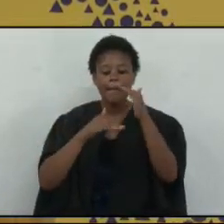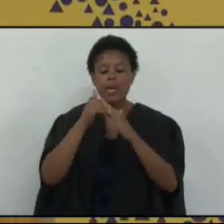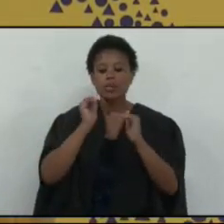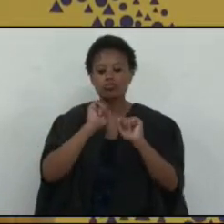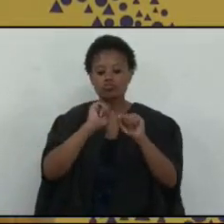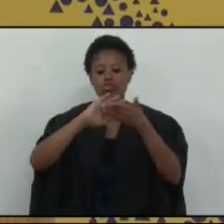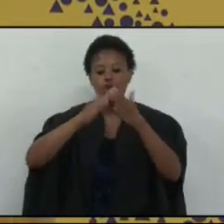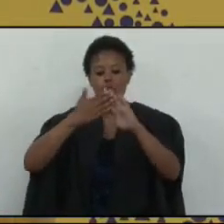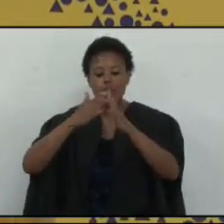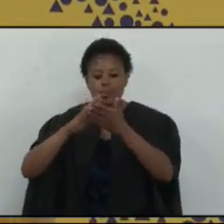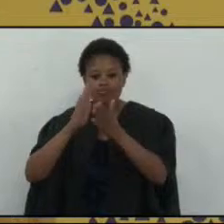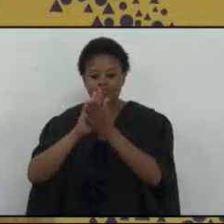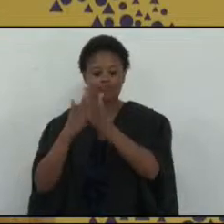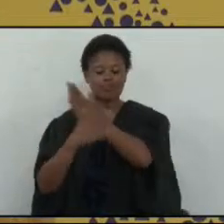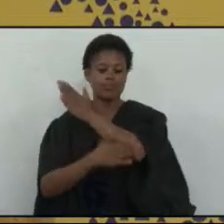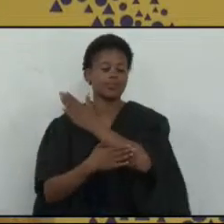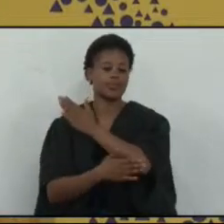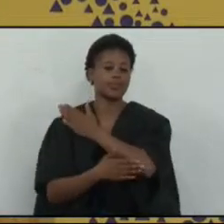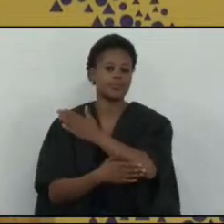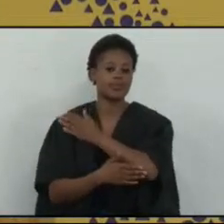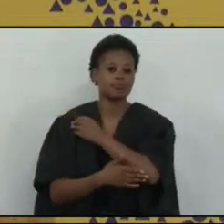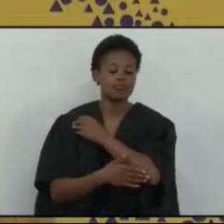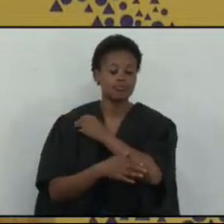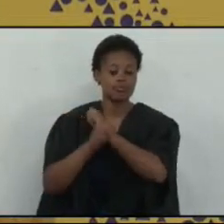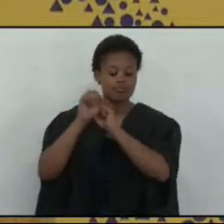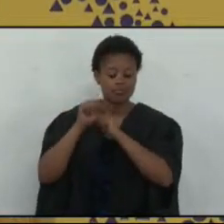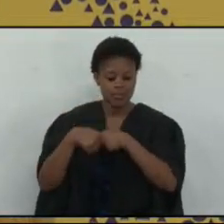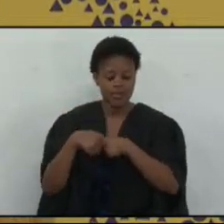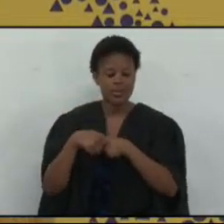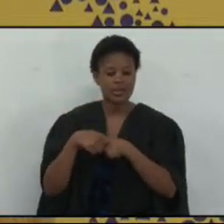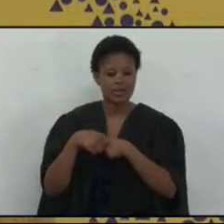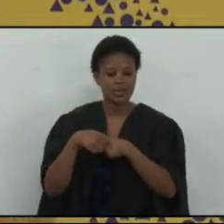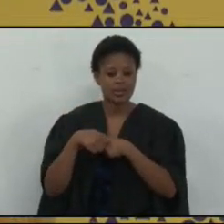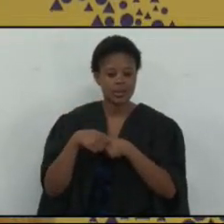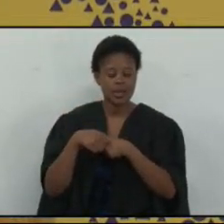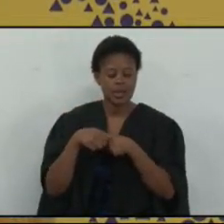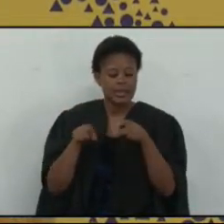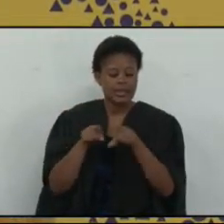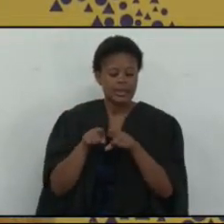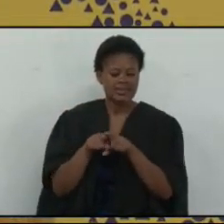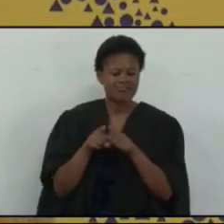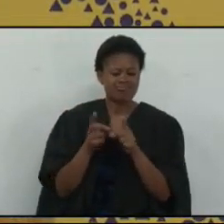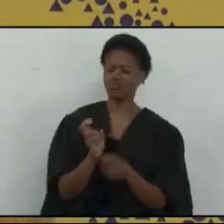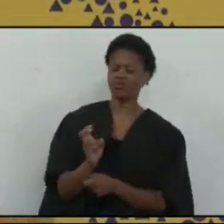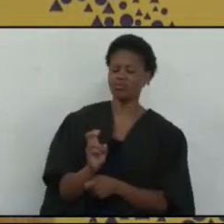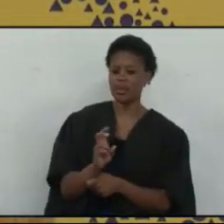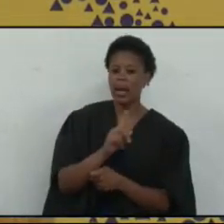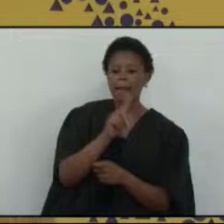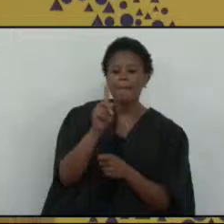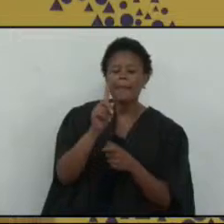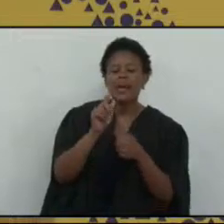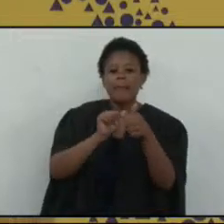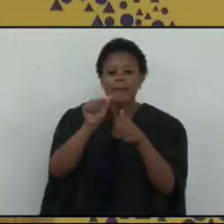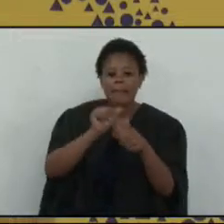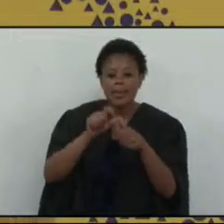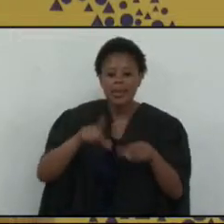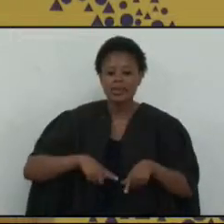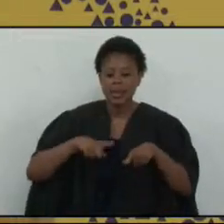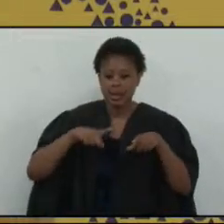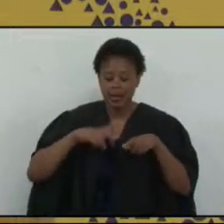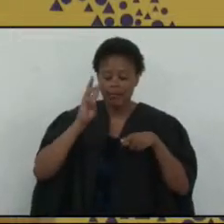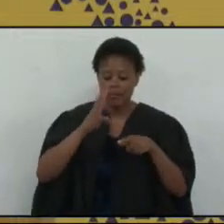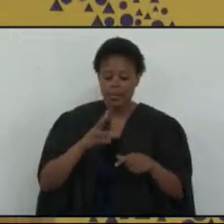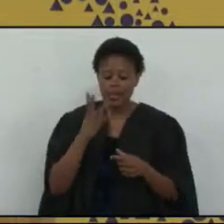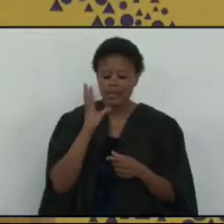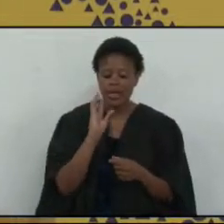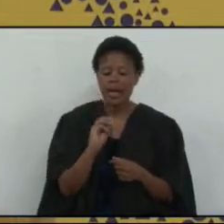communities and your country. It sounds rather cliche, I know, but what a better life is there than one that is driven by